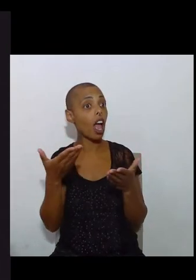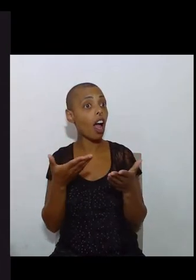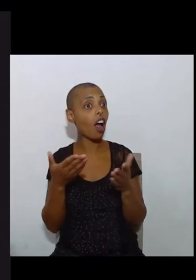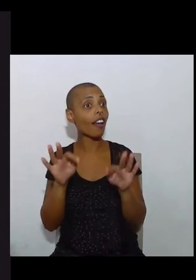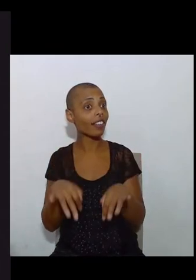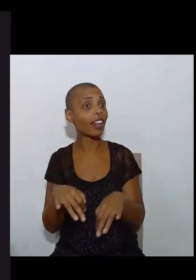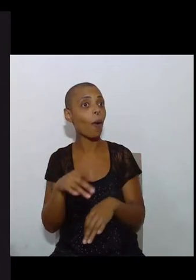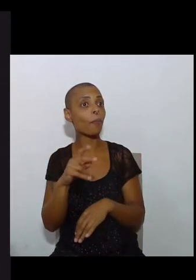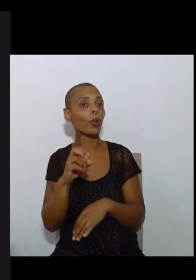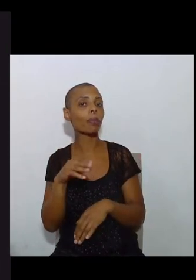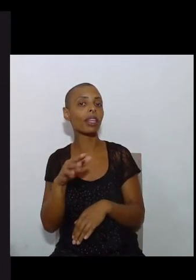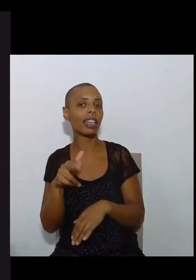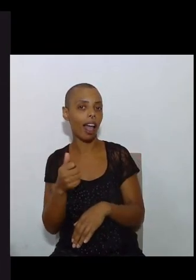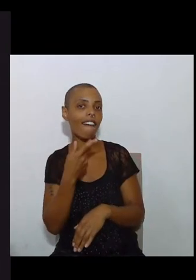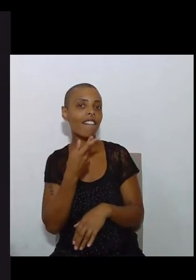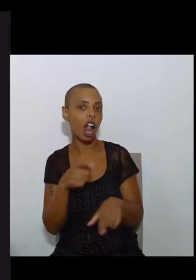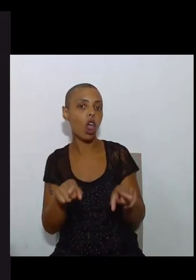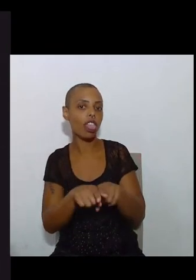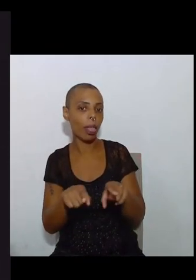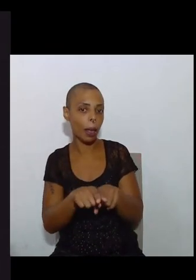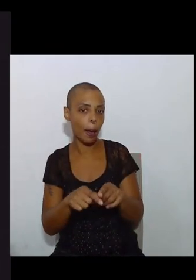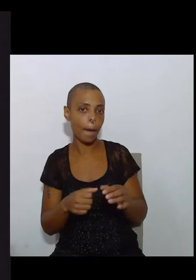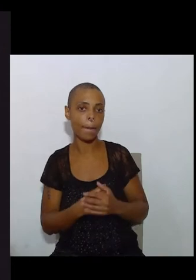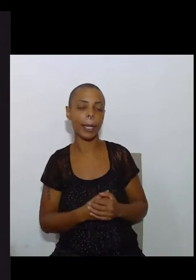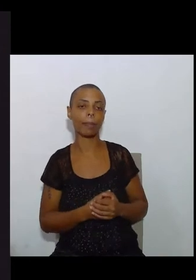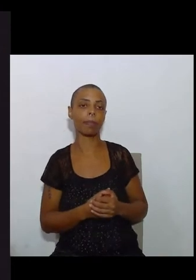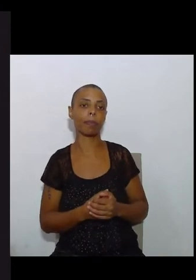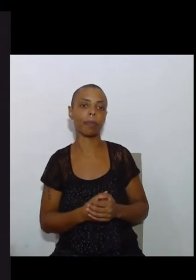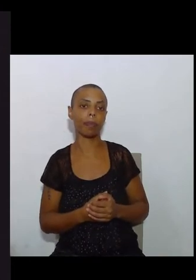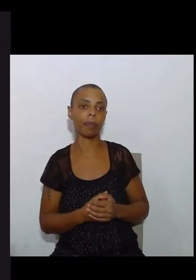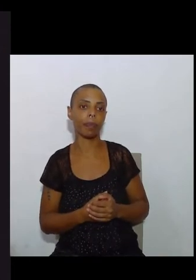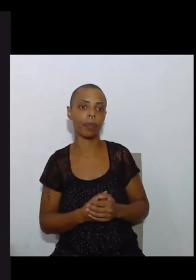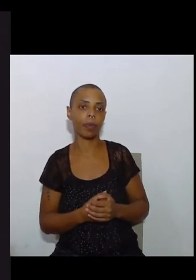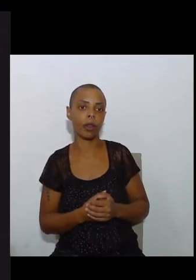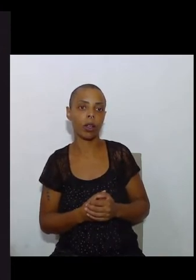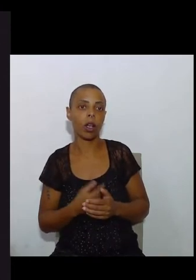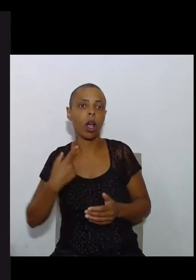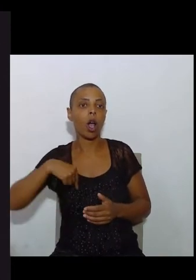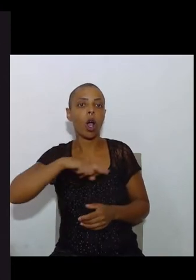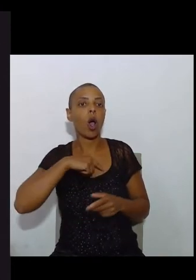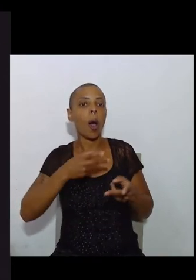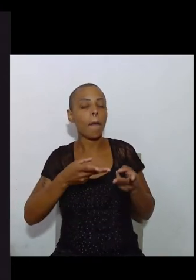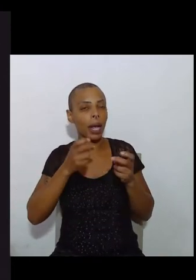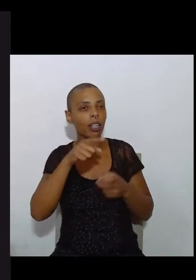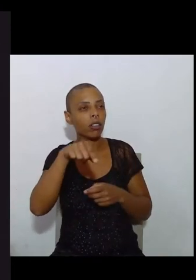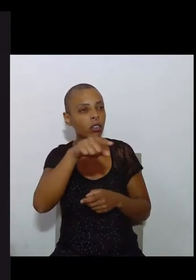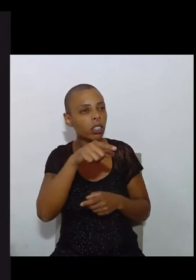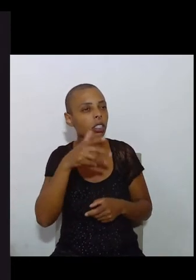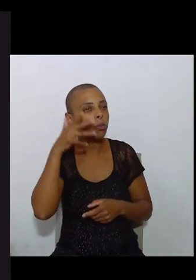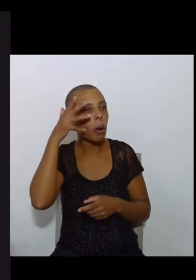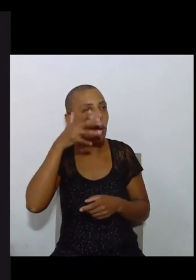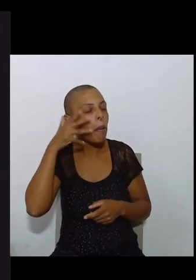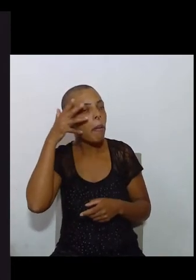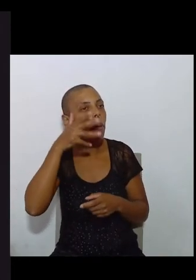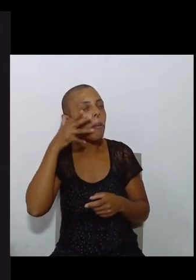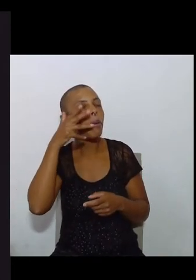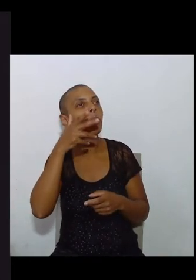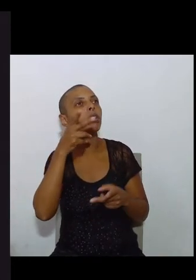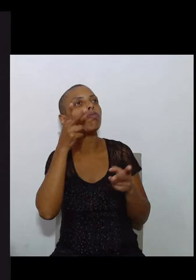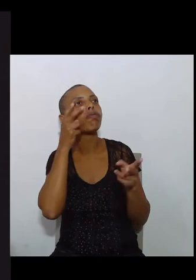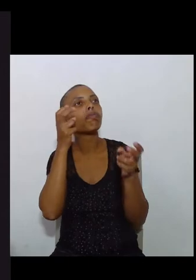what you all said and what purnima said um we can see